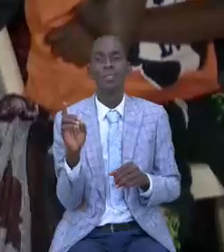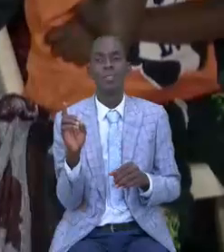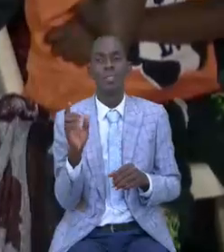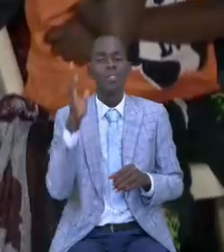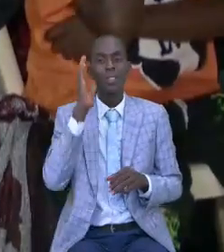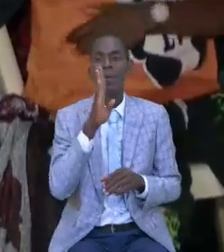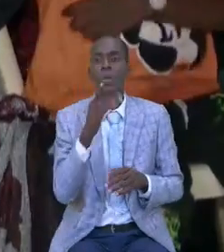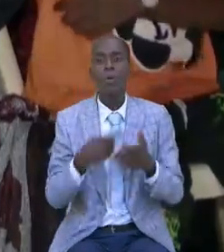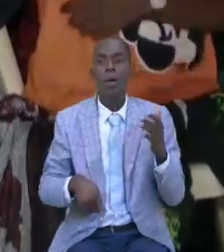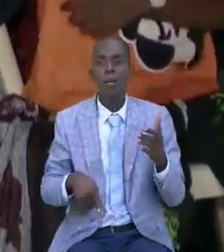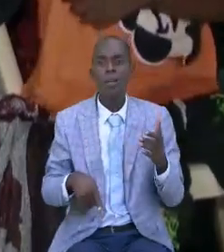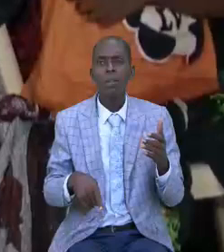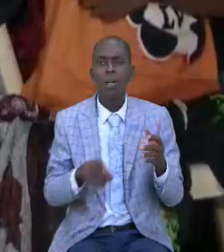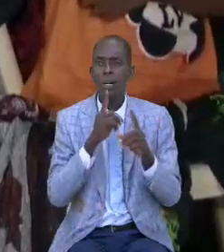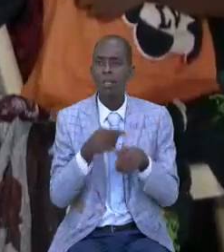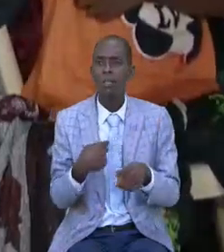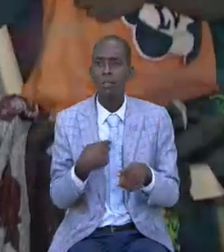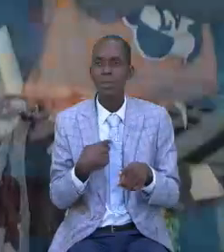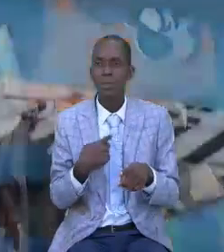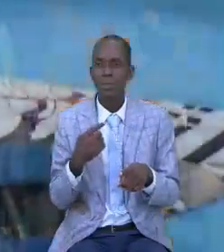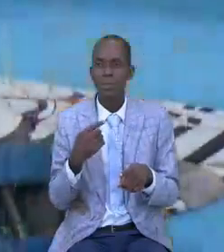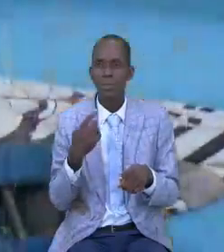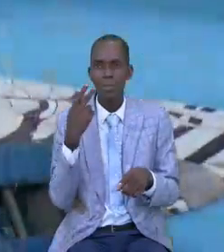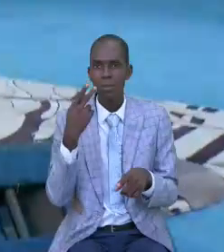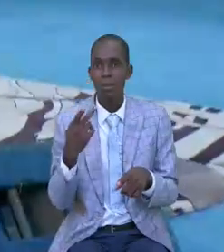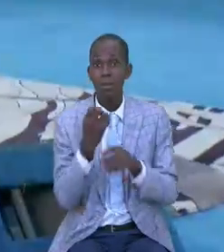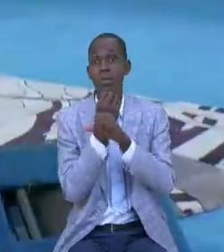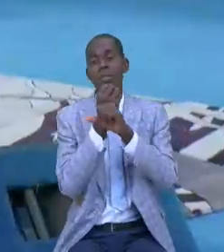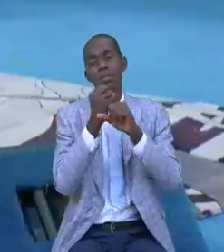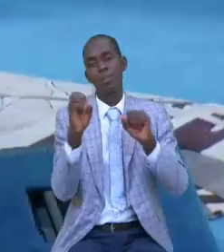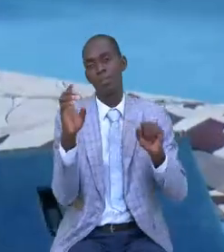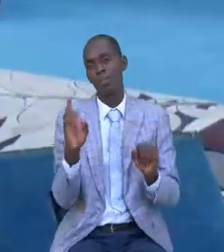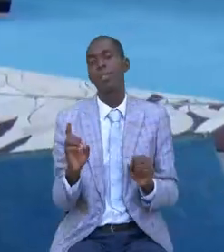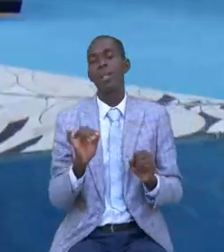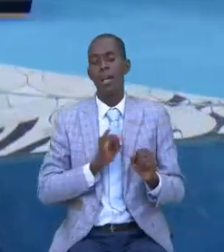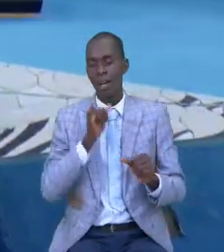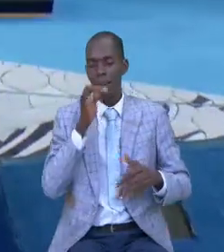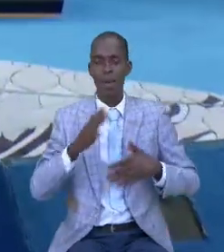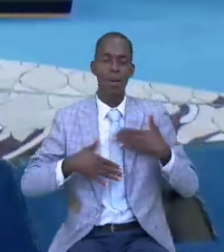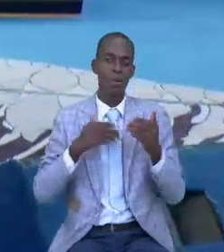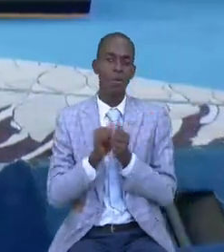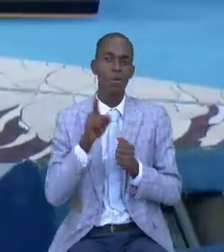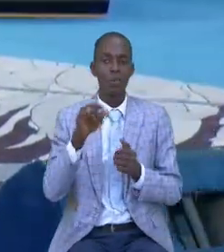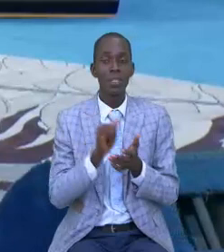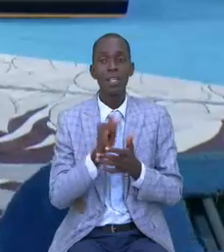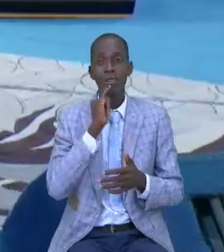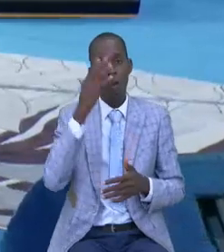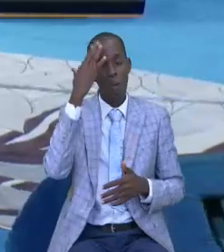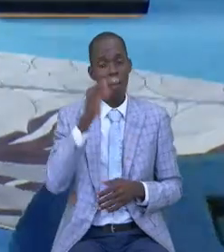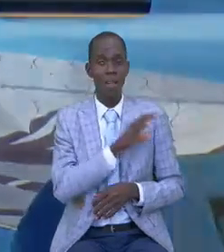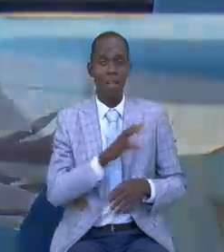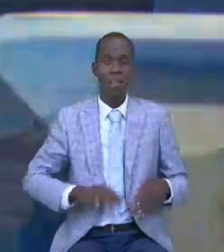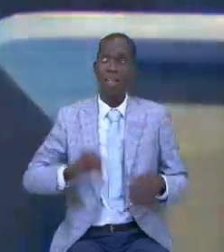tell me, I rejoice with you. That's why Christ is coming to your